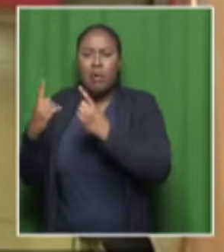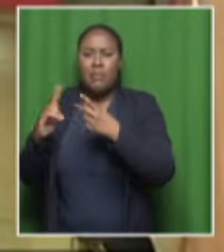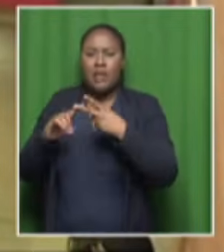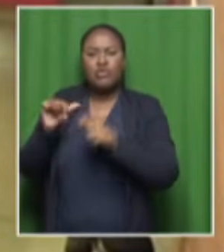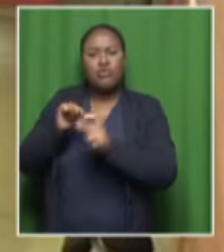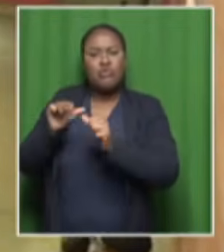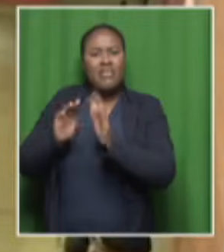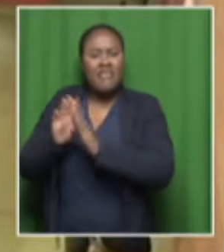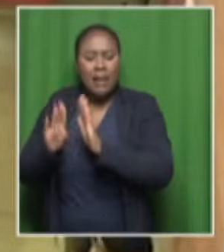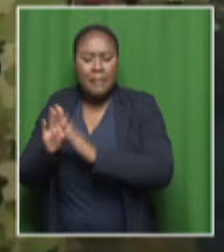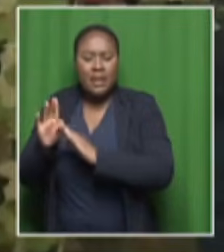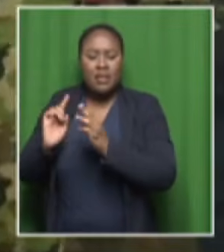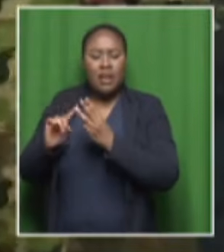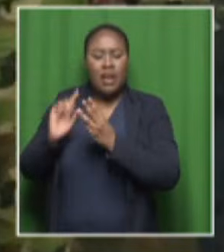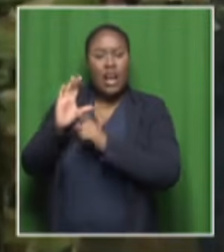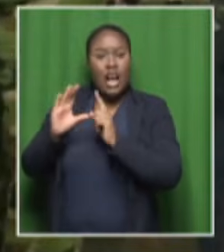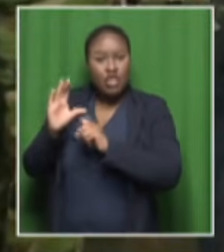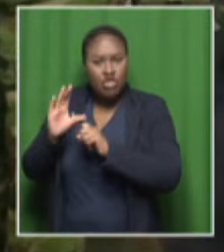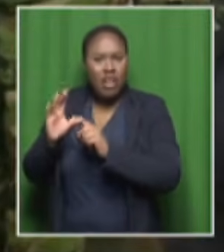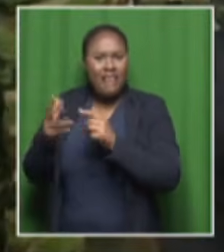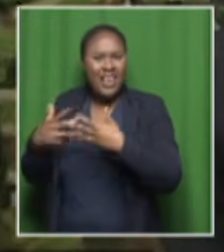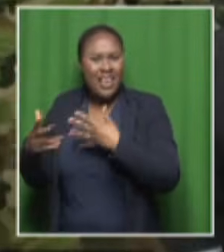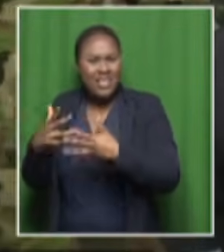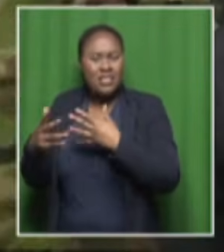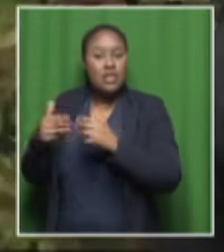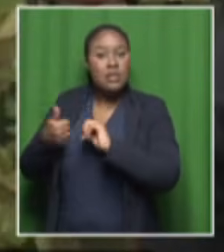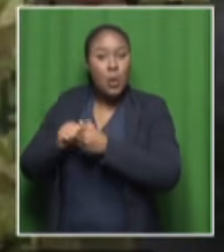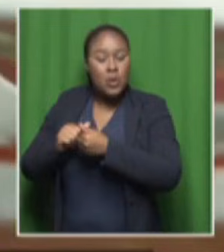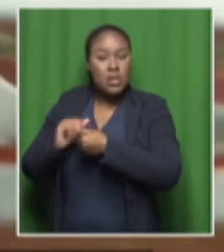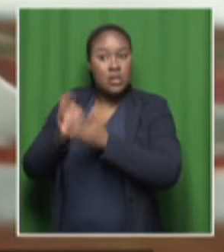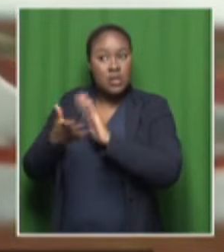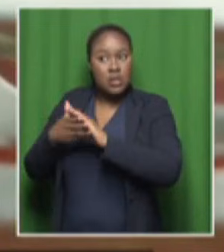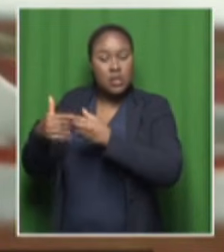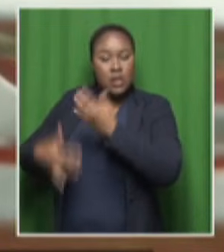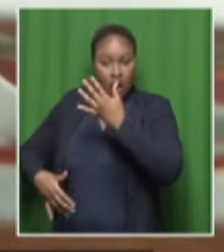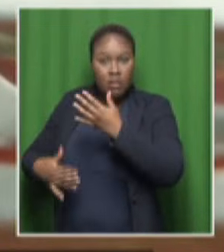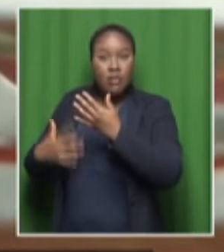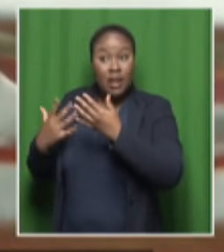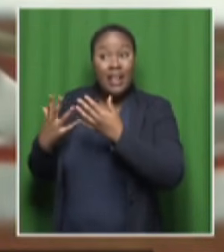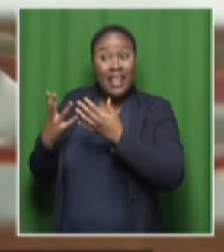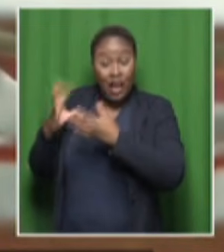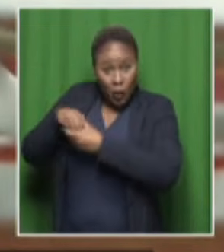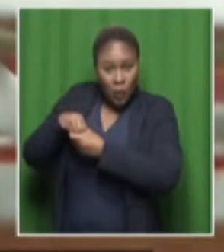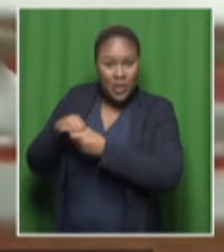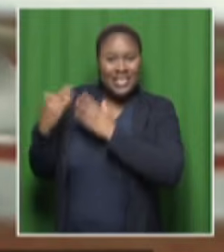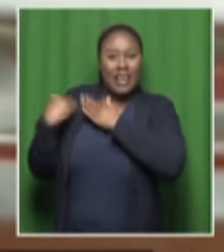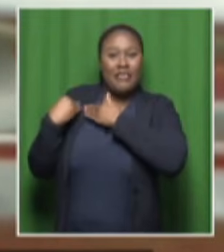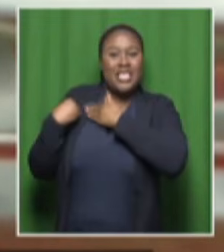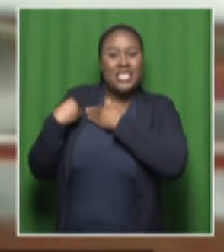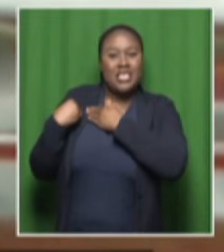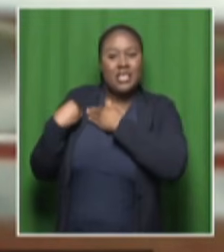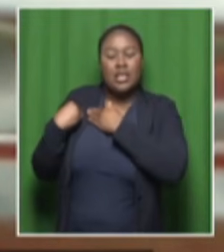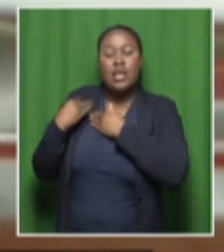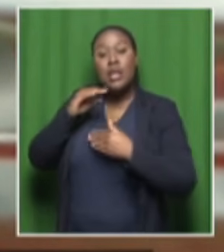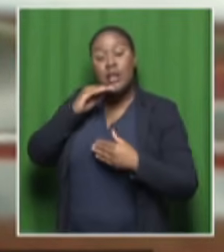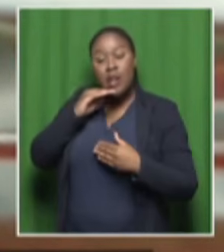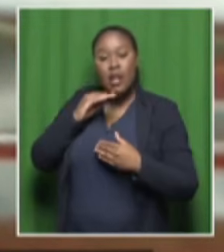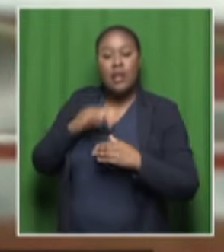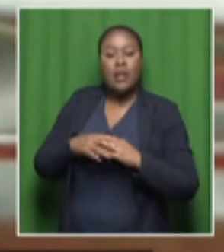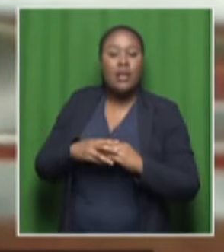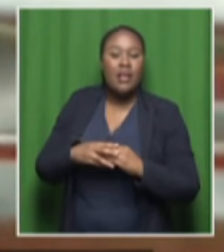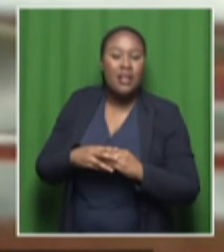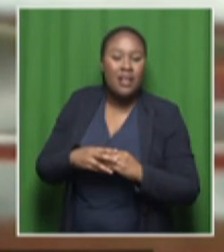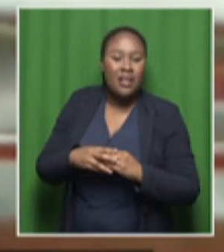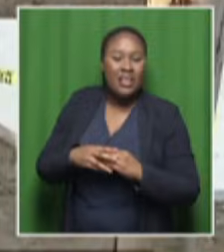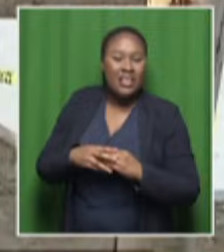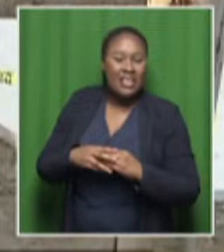like cultural affairs and sport all have a role towards safety as well. And that's in our continued effort. On the other hand, where we